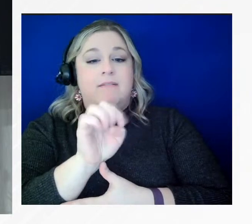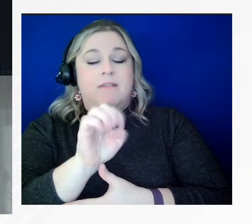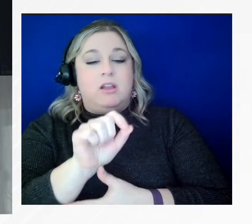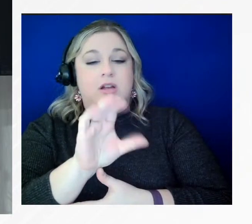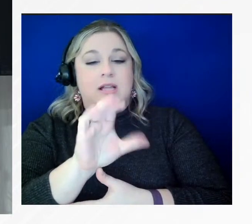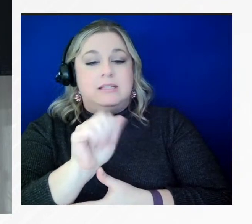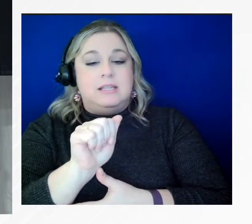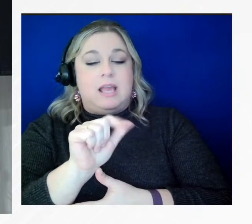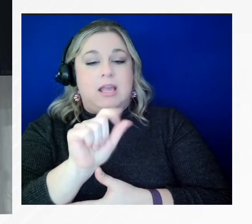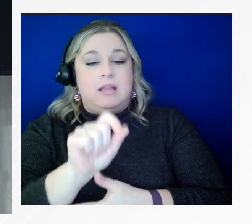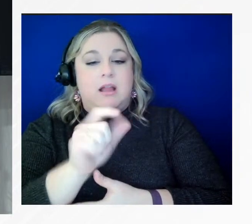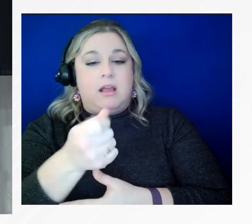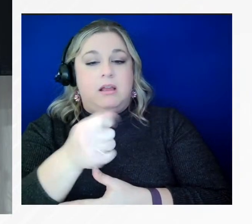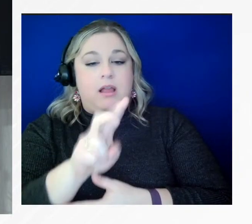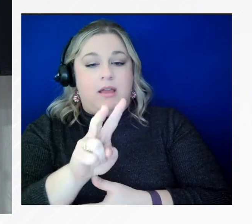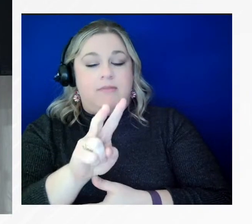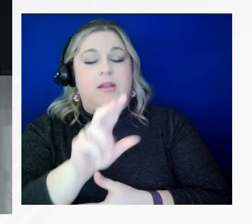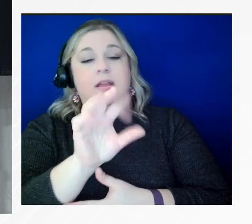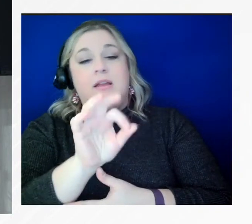fire.ca.gov. Again, that's